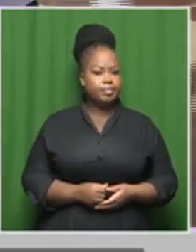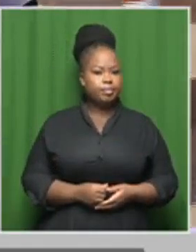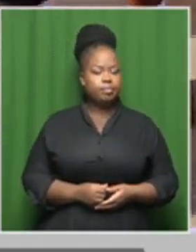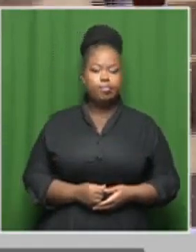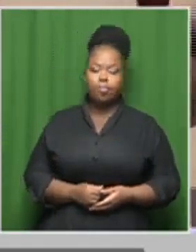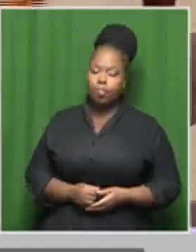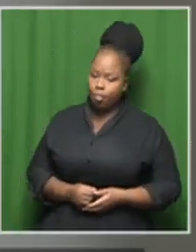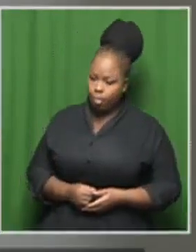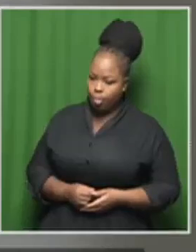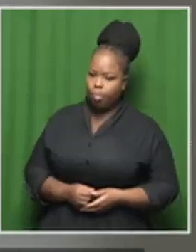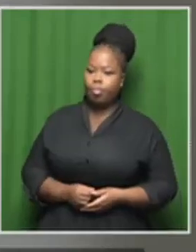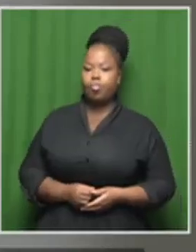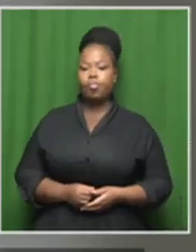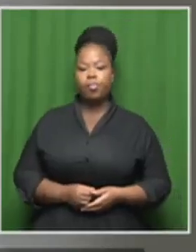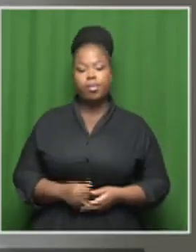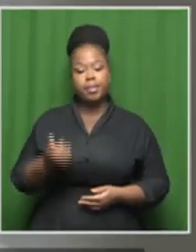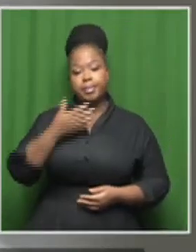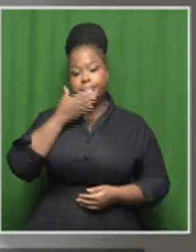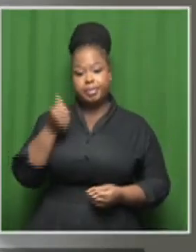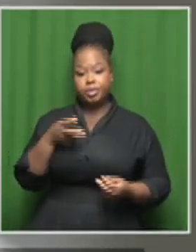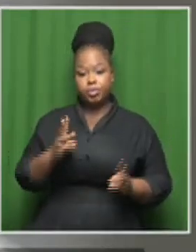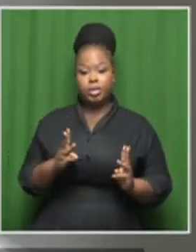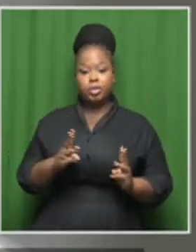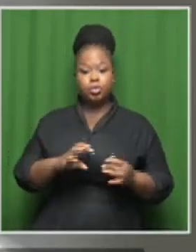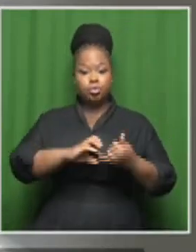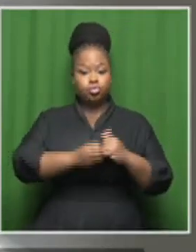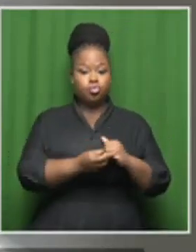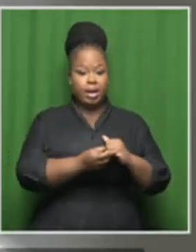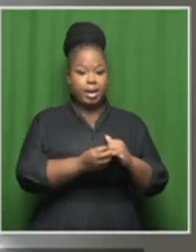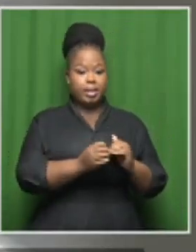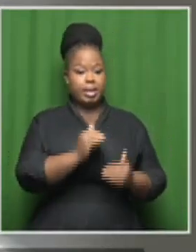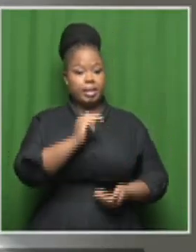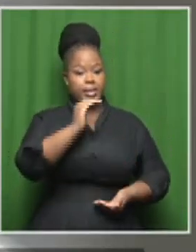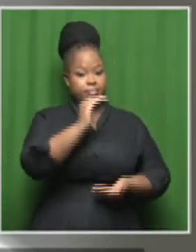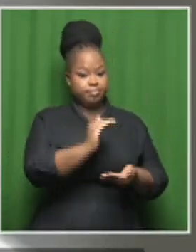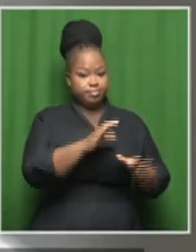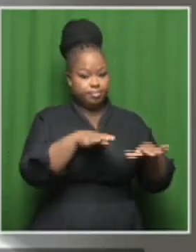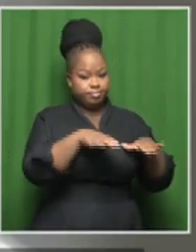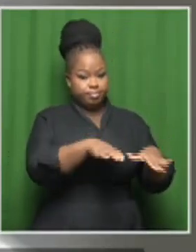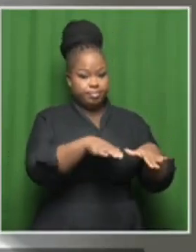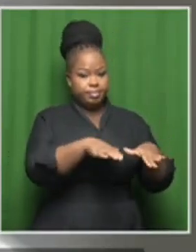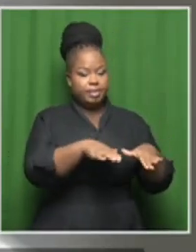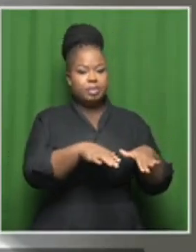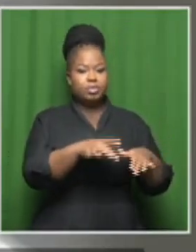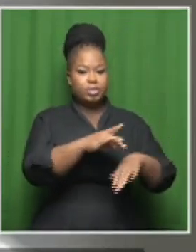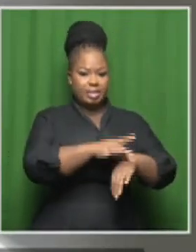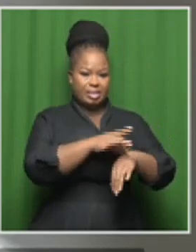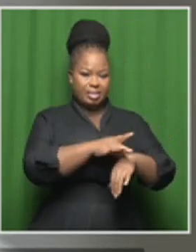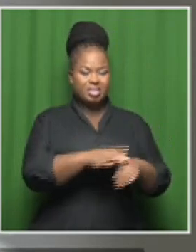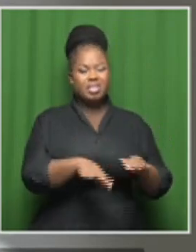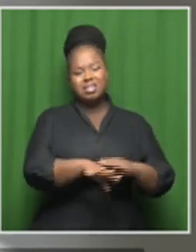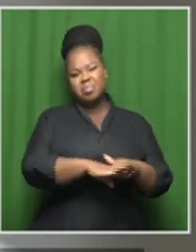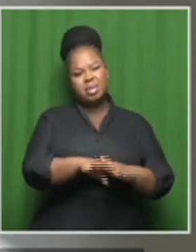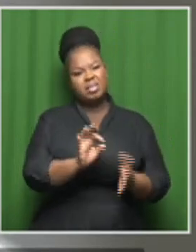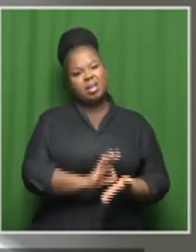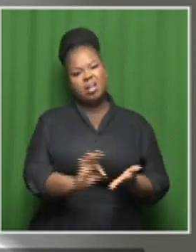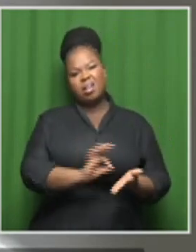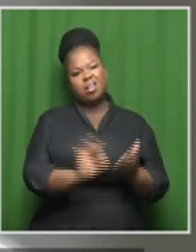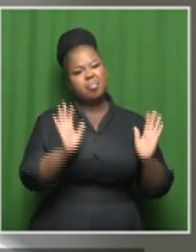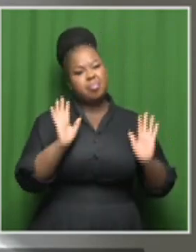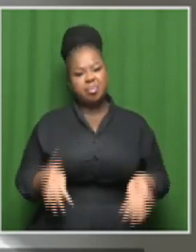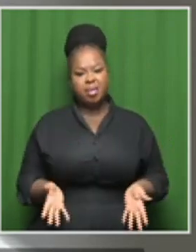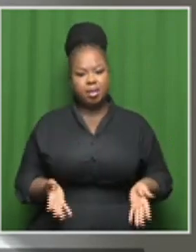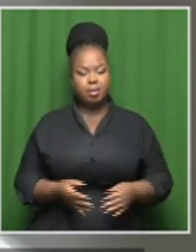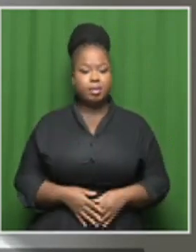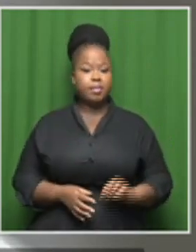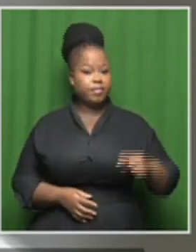Okay, so the best way to contain the spread of this disease is through basic hygiene practices. So